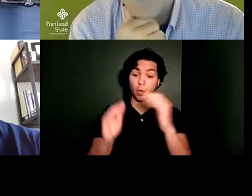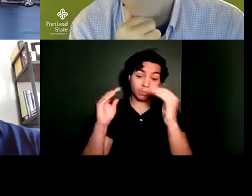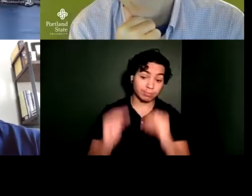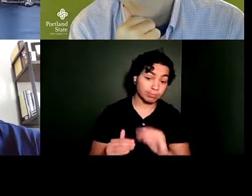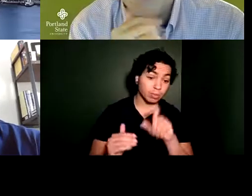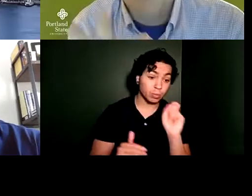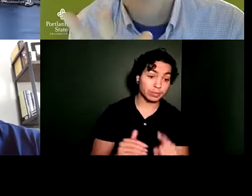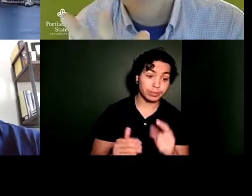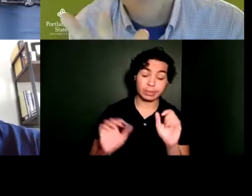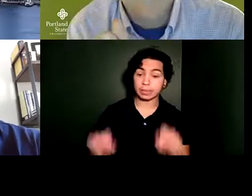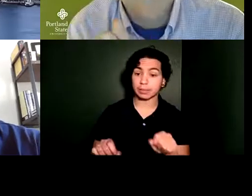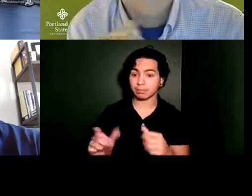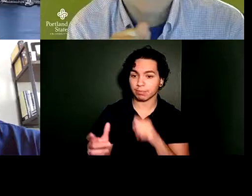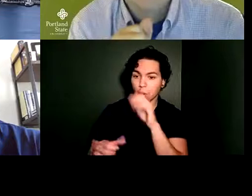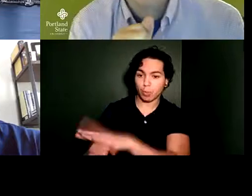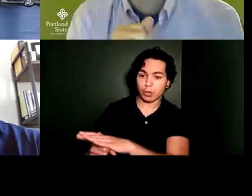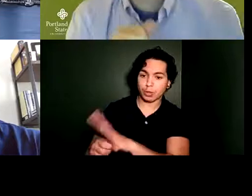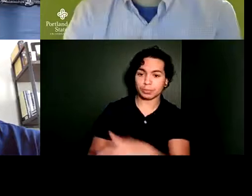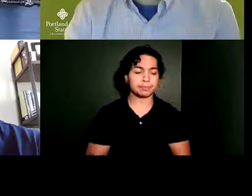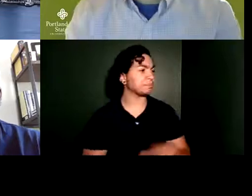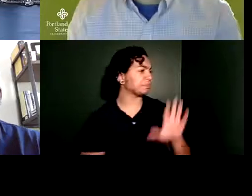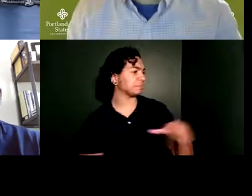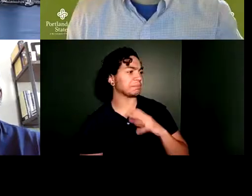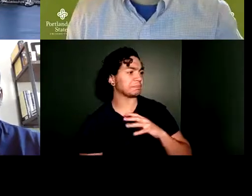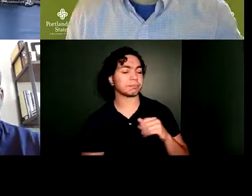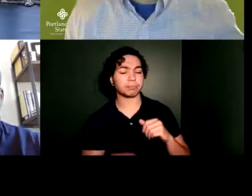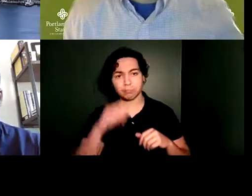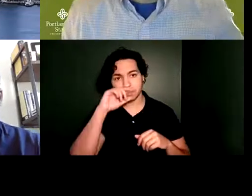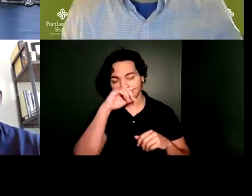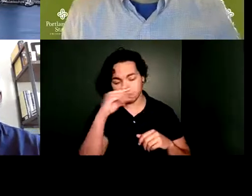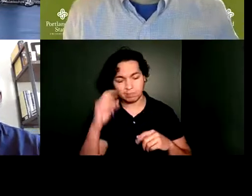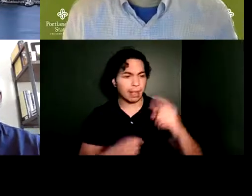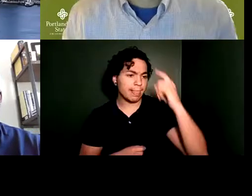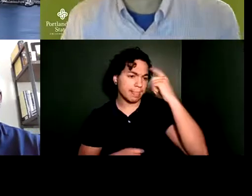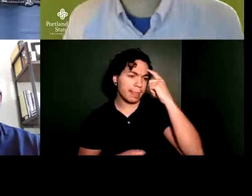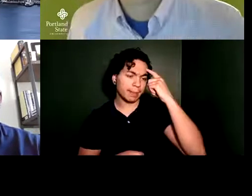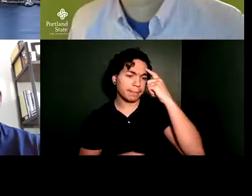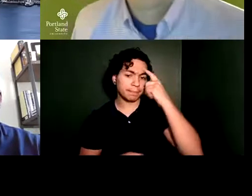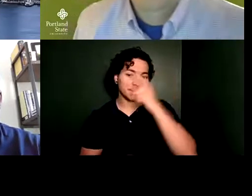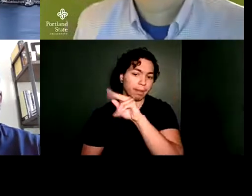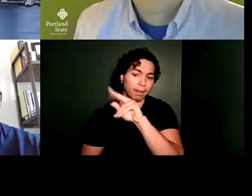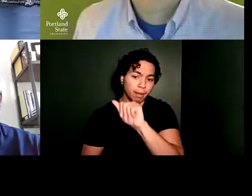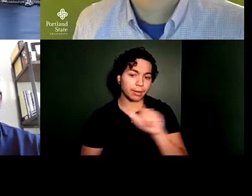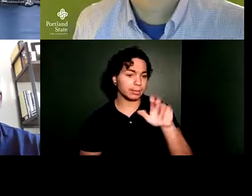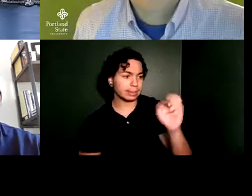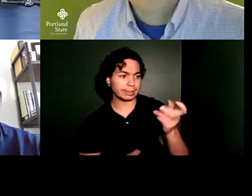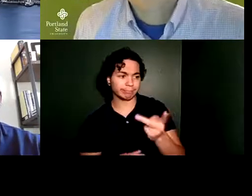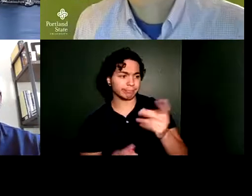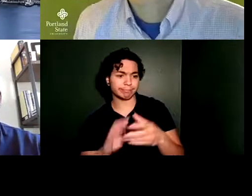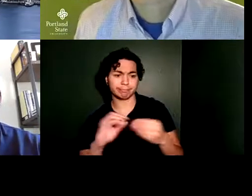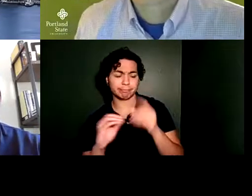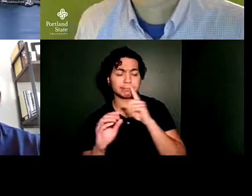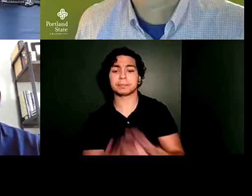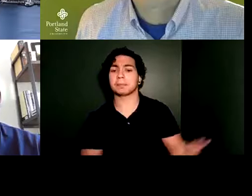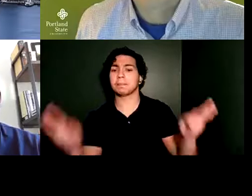topic? Don't feel pressure. No, yeah. I mean, I think what Anna said and what Lee said are very, very